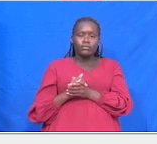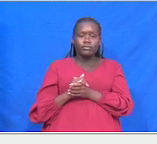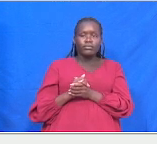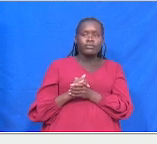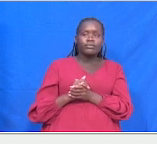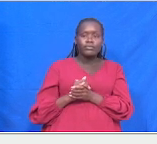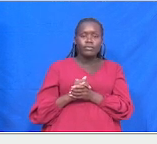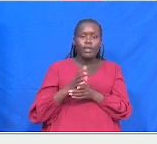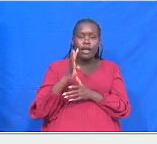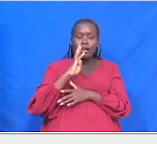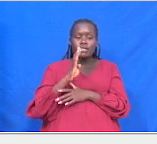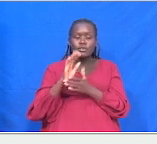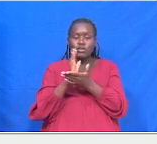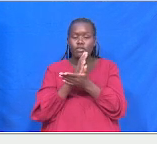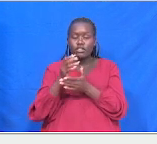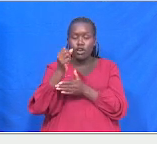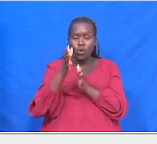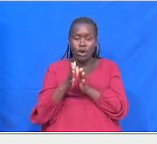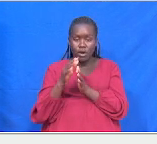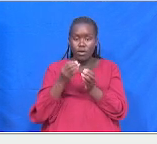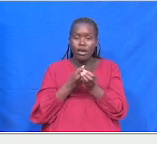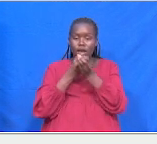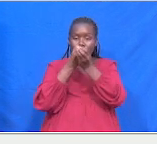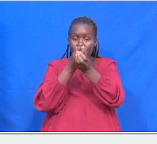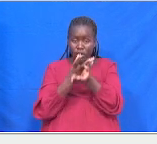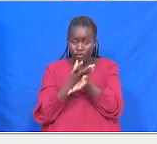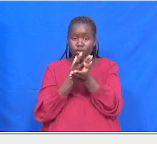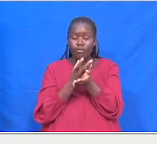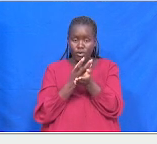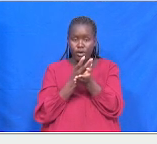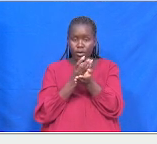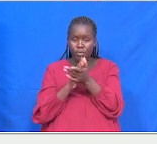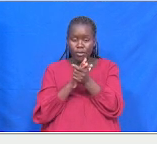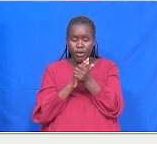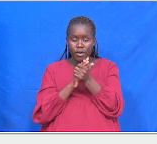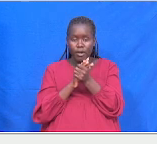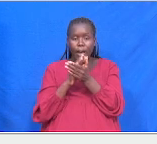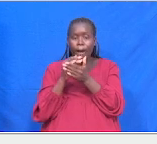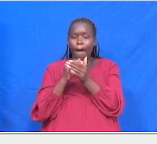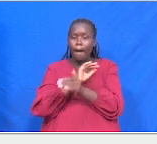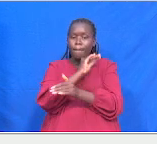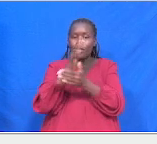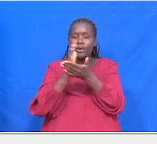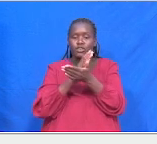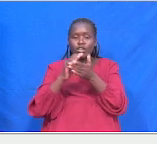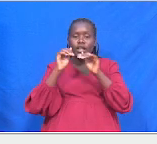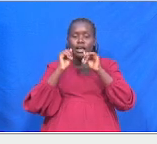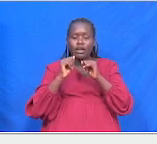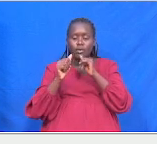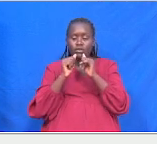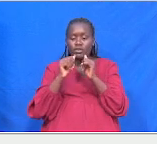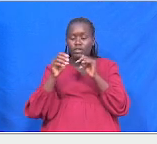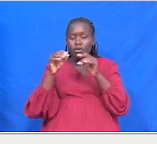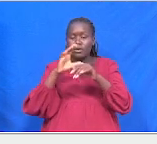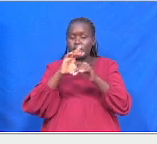my speeches on the shareholder issue are informed by the aforesaid power sharing covenants, which are founded on